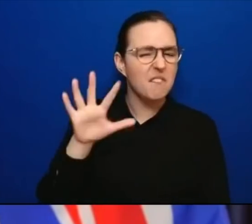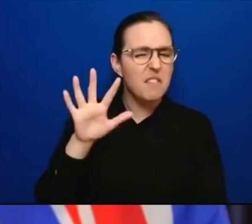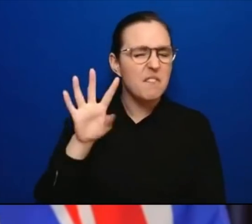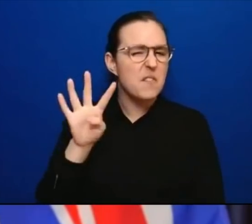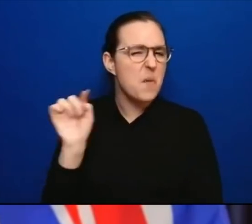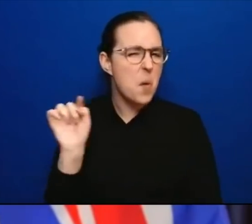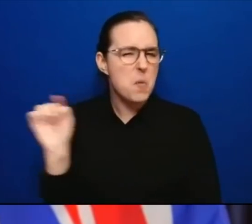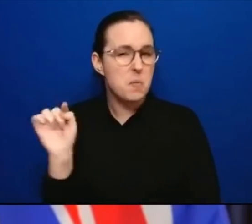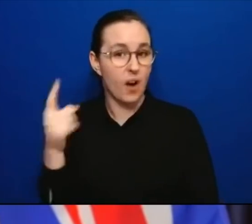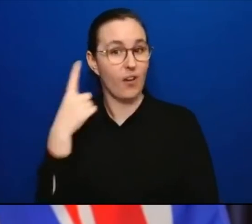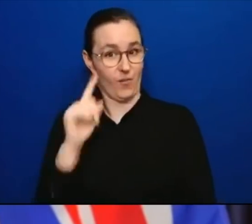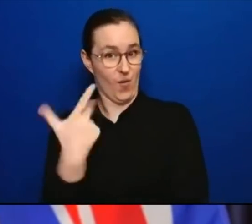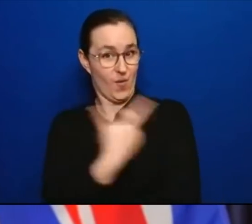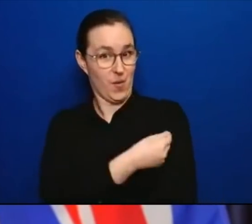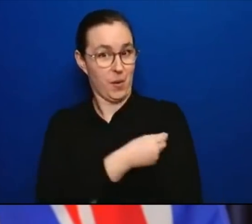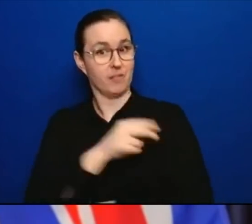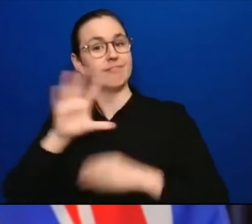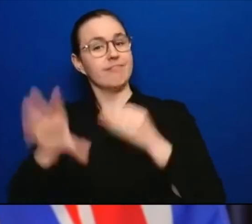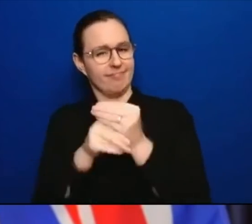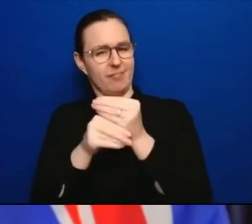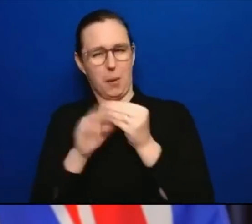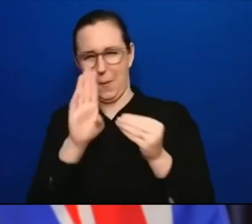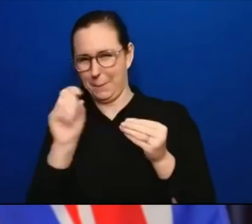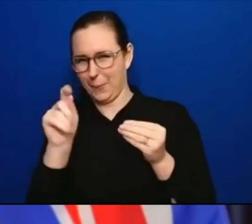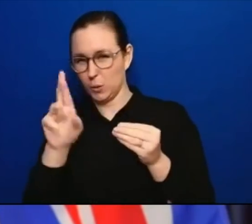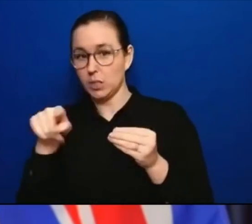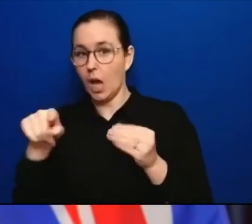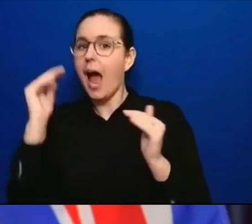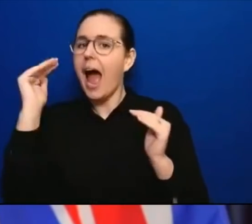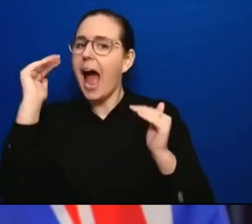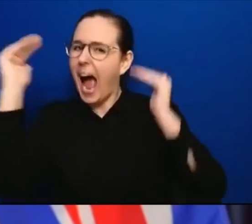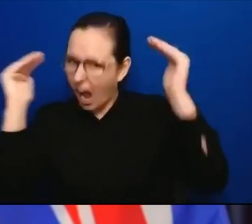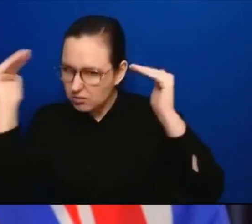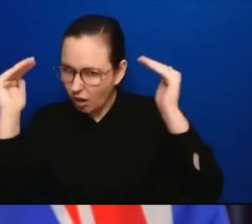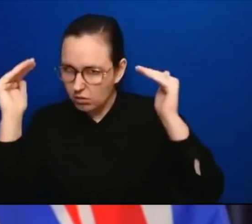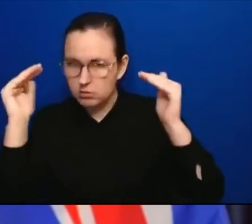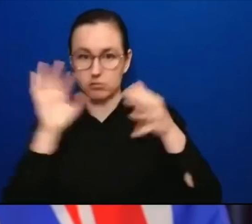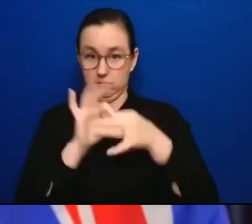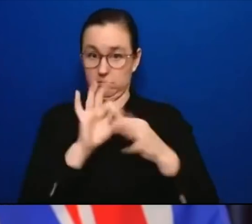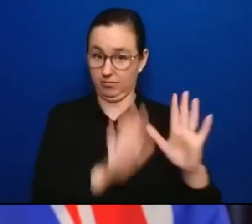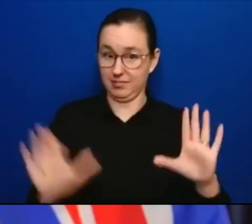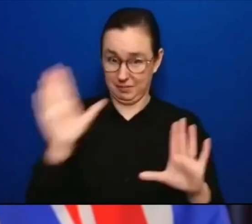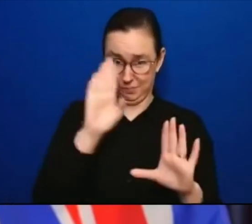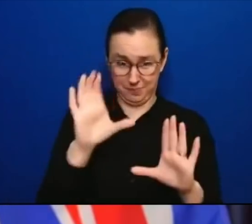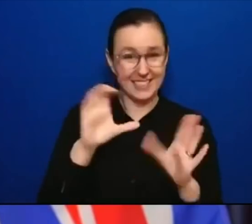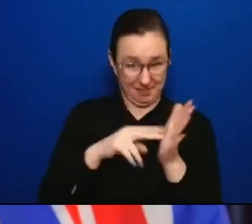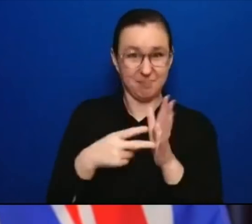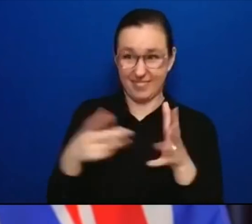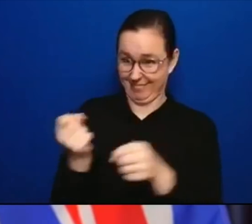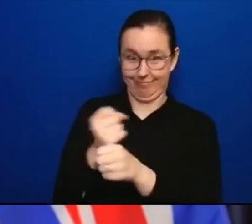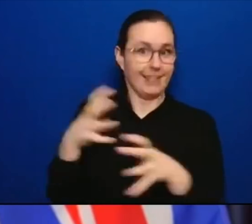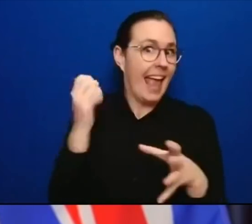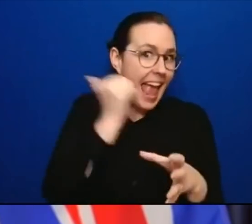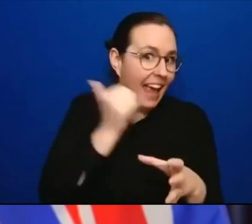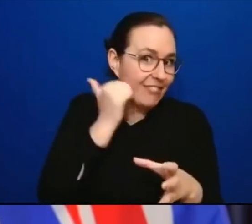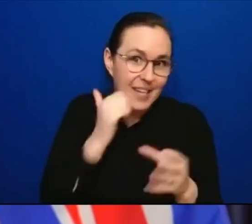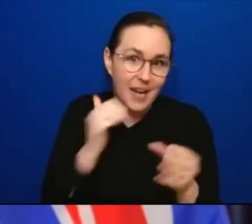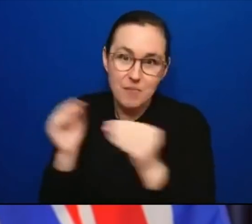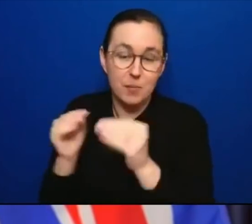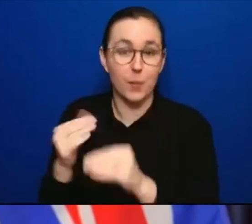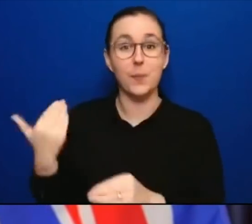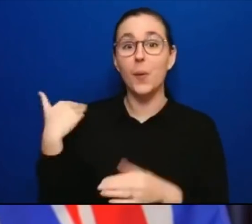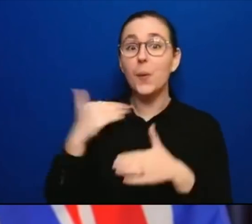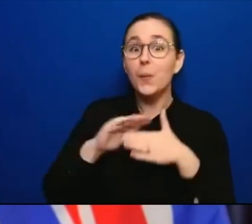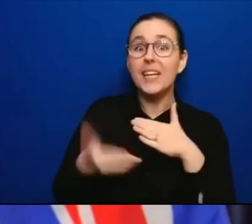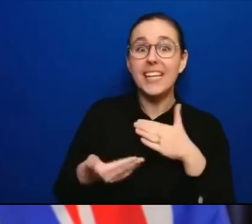54% have received their booster dose amongst all adults in BC, and those numbers are growing every day. I had the occasion